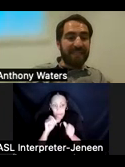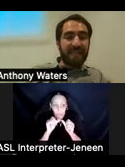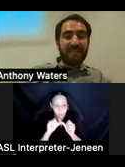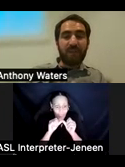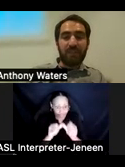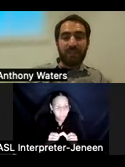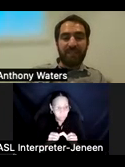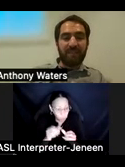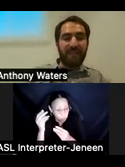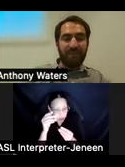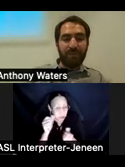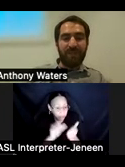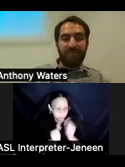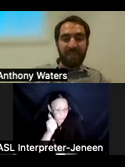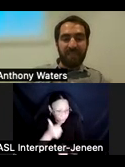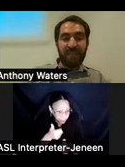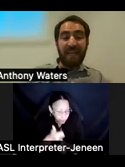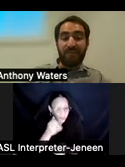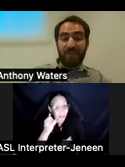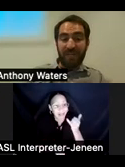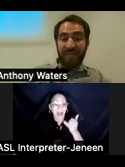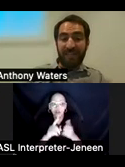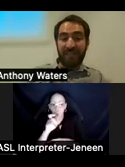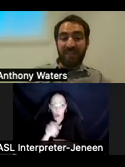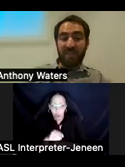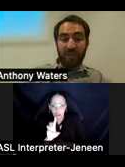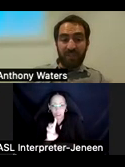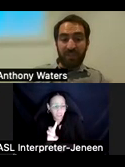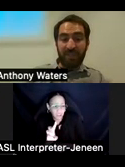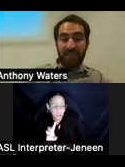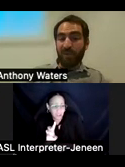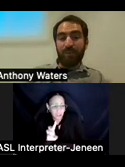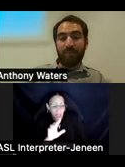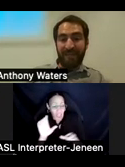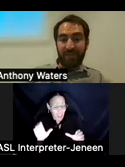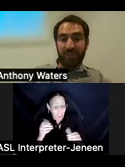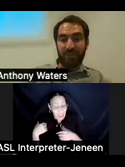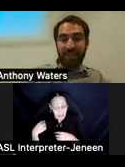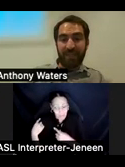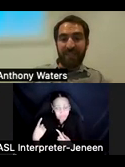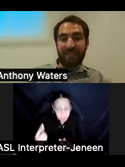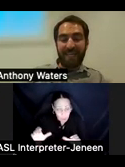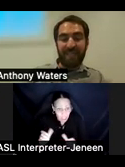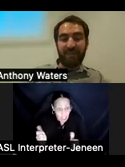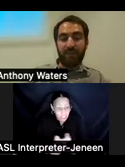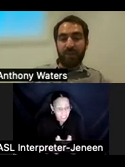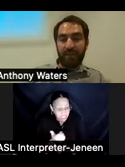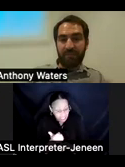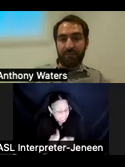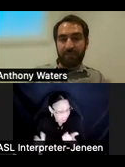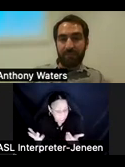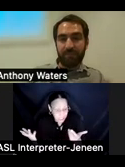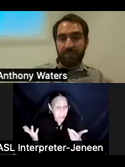And then this last question gets to behavior and means. Have you done anything, started to do anything, or prepared to do anything to end your